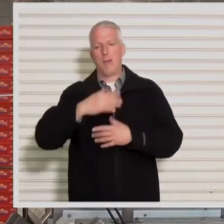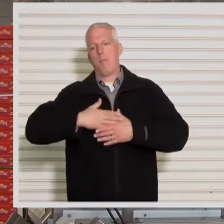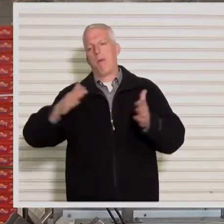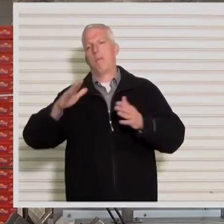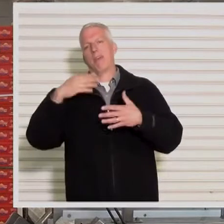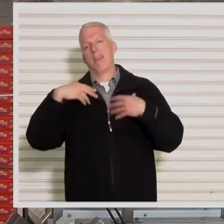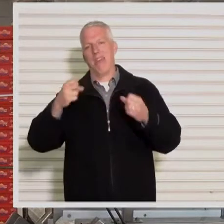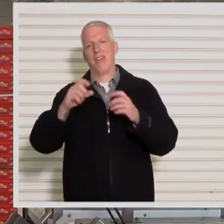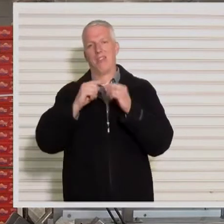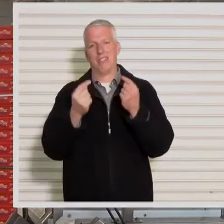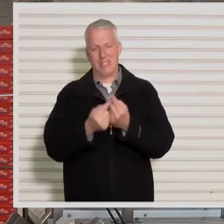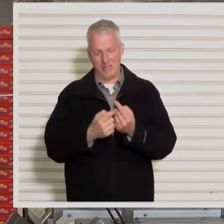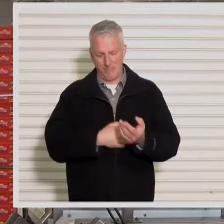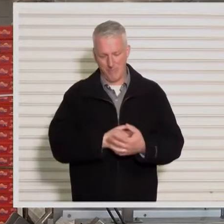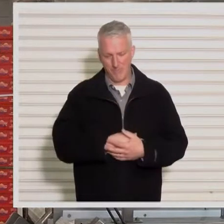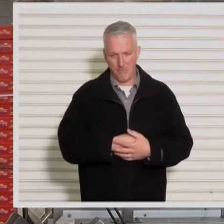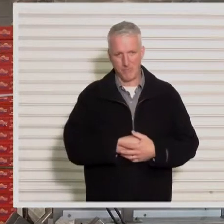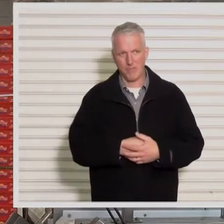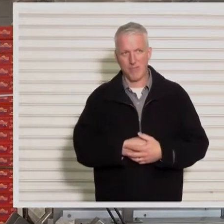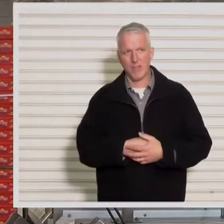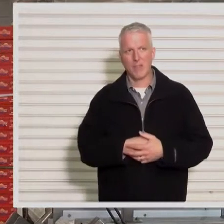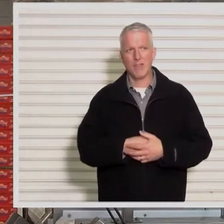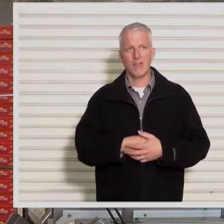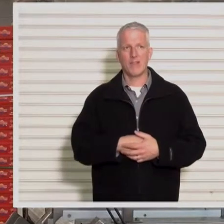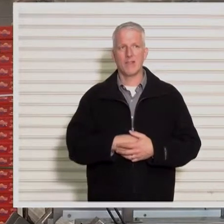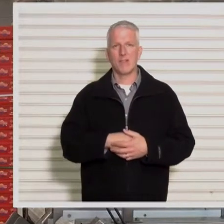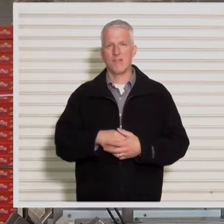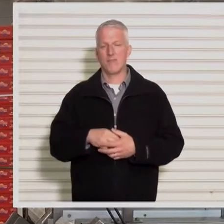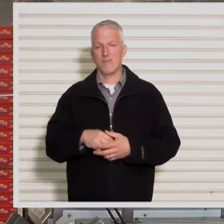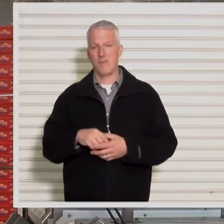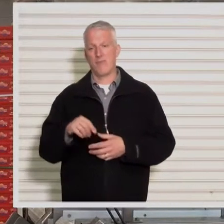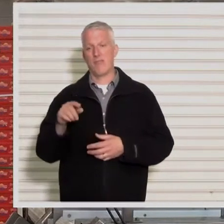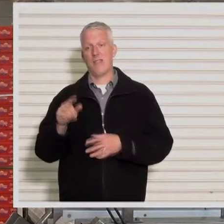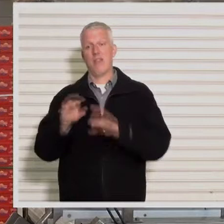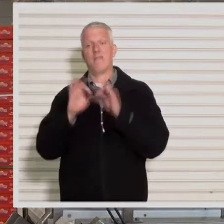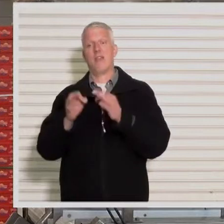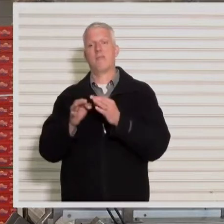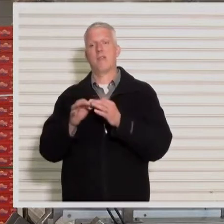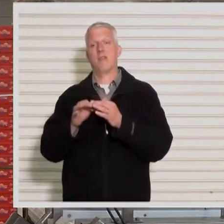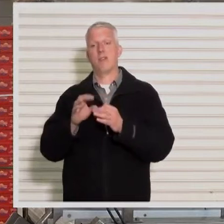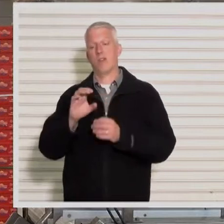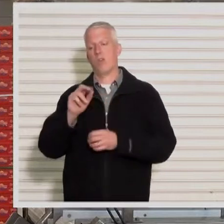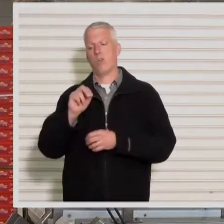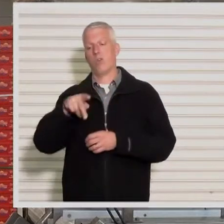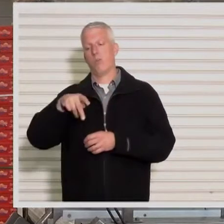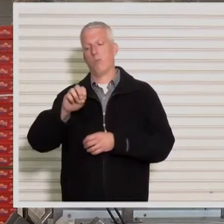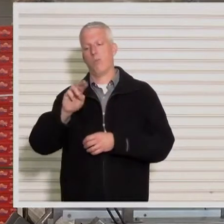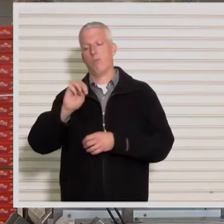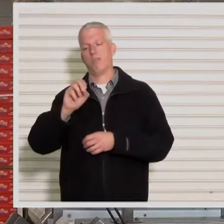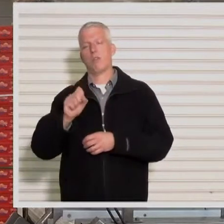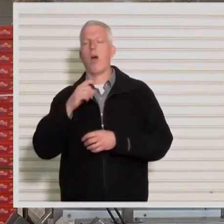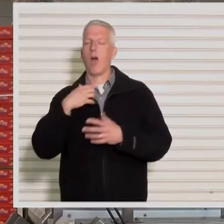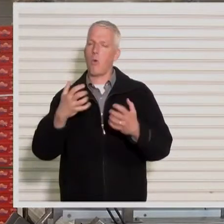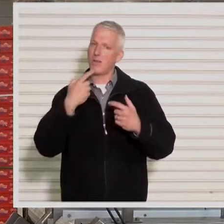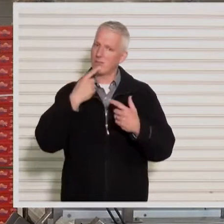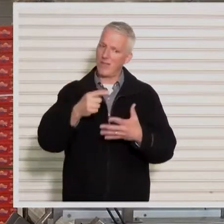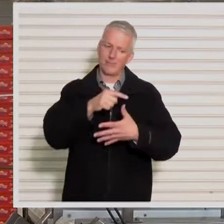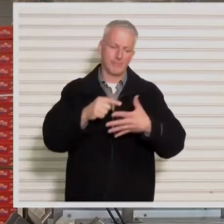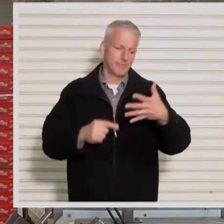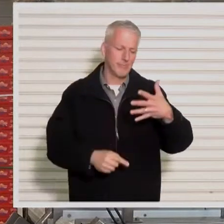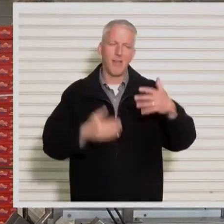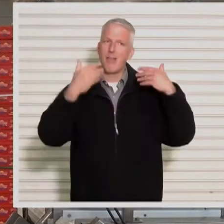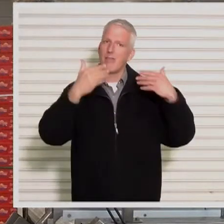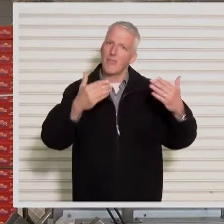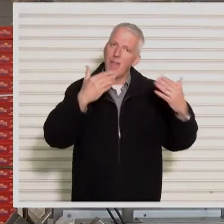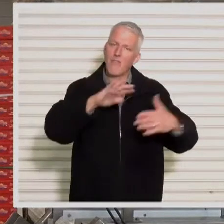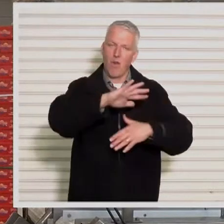obviously TODEC, and Visión y Compromiso, and there's probably others, but I just want to say thank you to